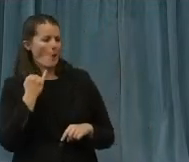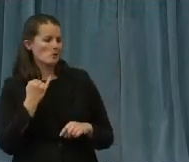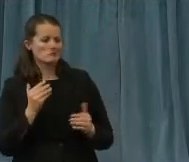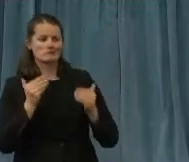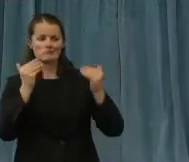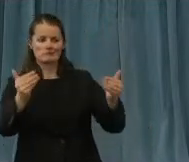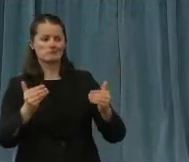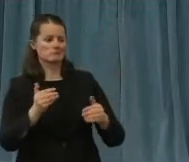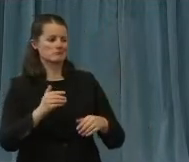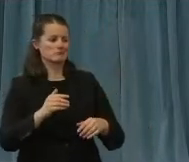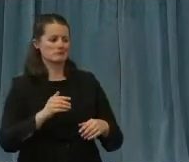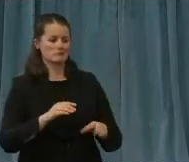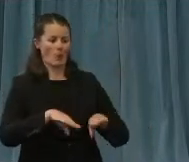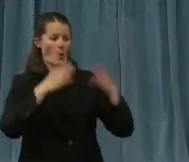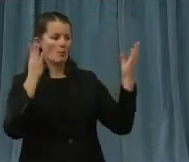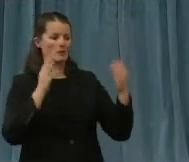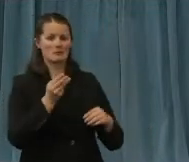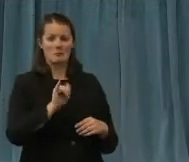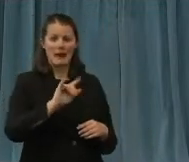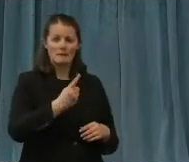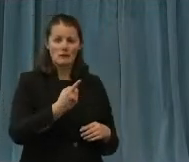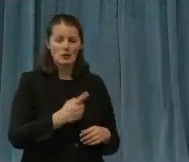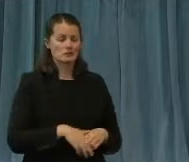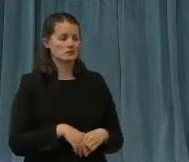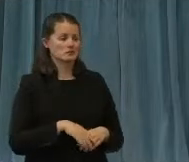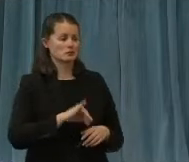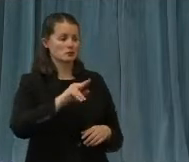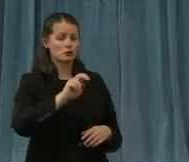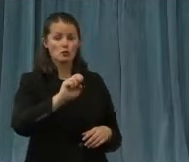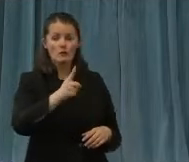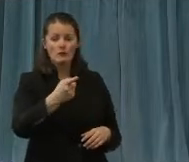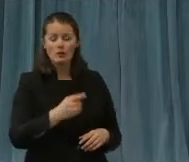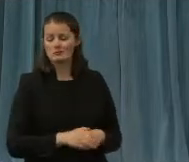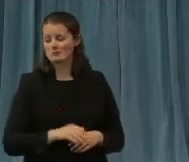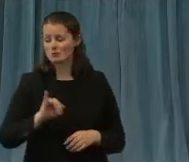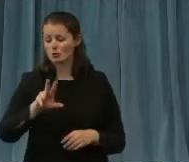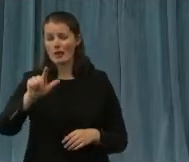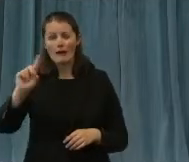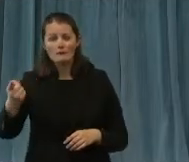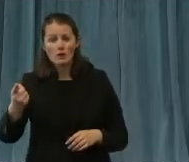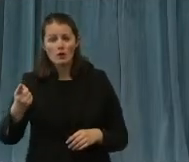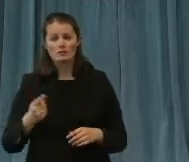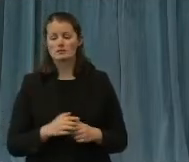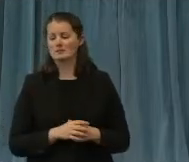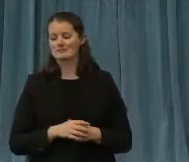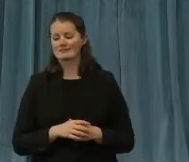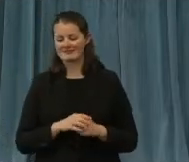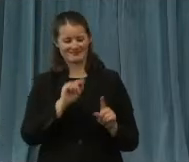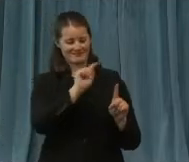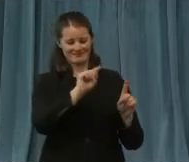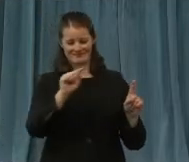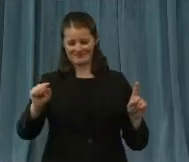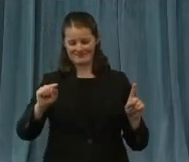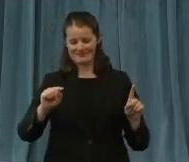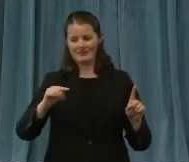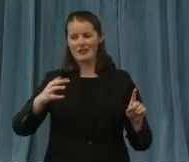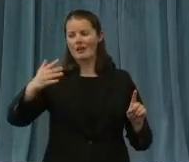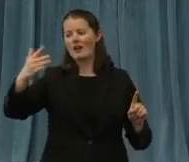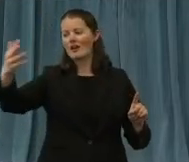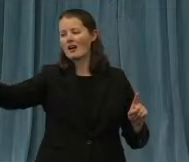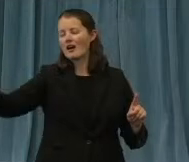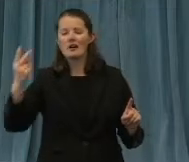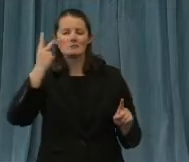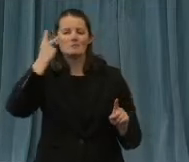1st or June 1st or July 1st, a year from now, you're not going to remember what date we opened up on. but you're sure the heck gonna remember if a loved one died as a result